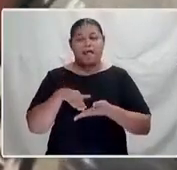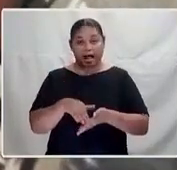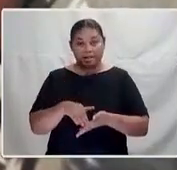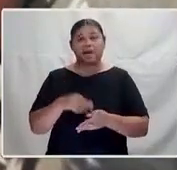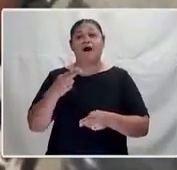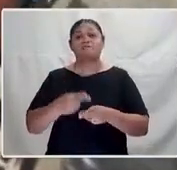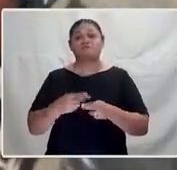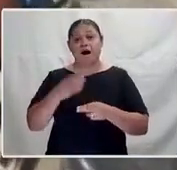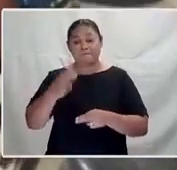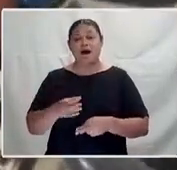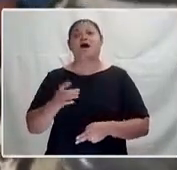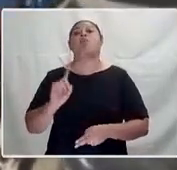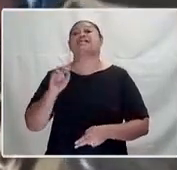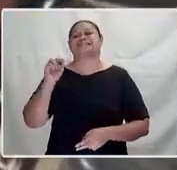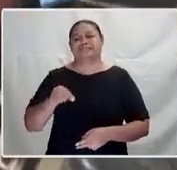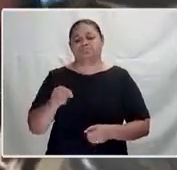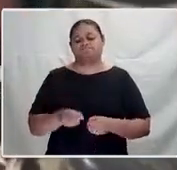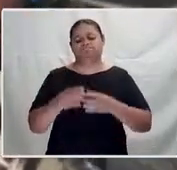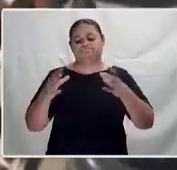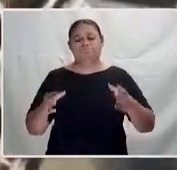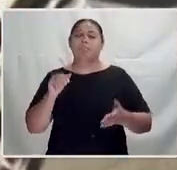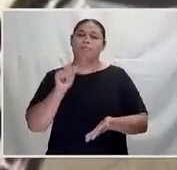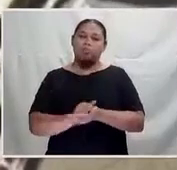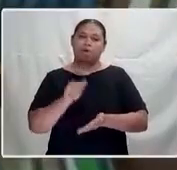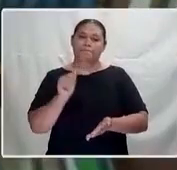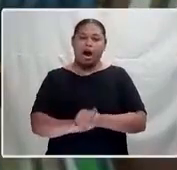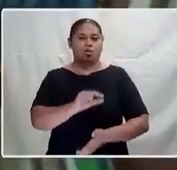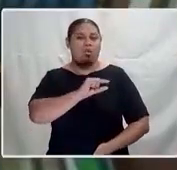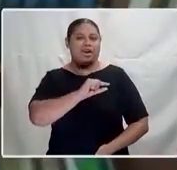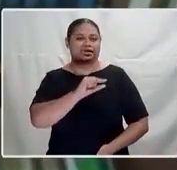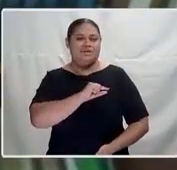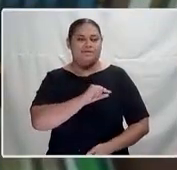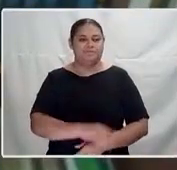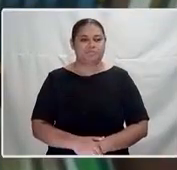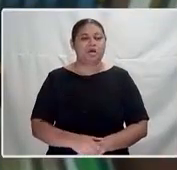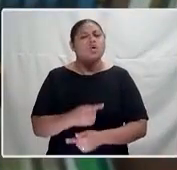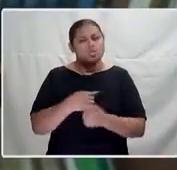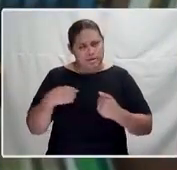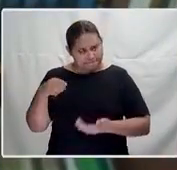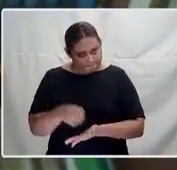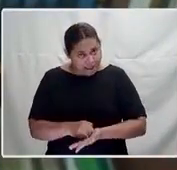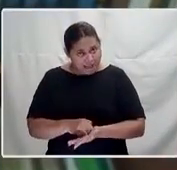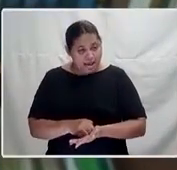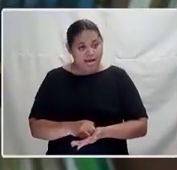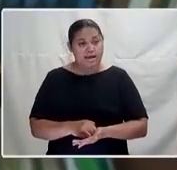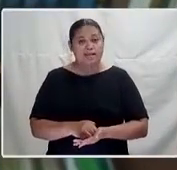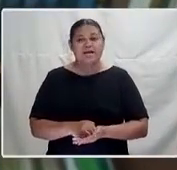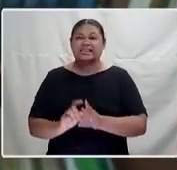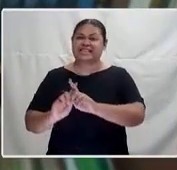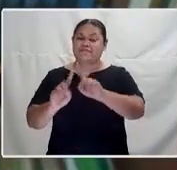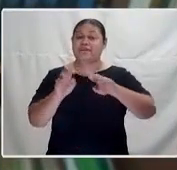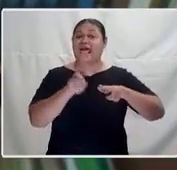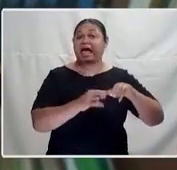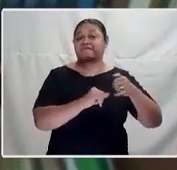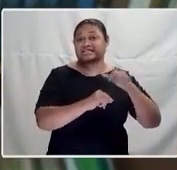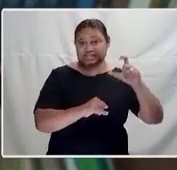knowledge and tools needed to enhance the quality of cane production. We have got quality cane, the mill would run efficiently. The other